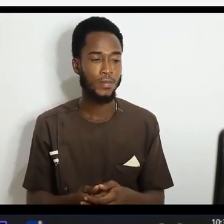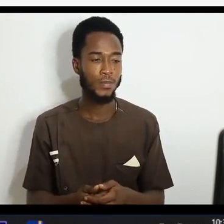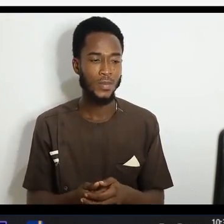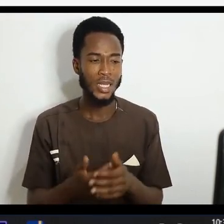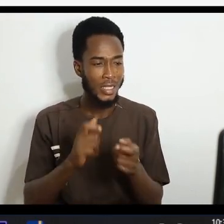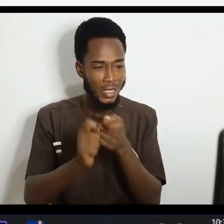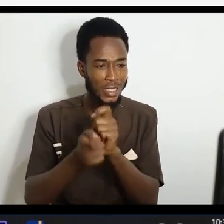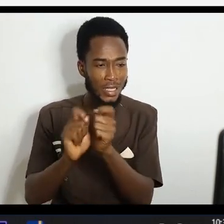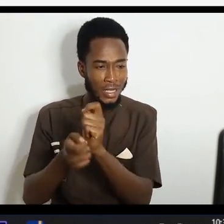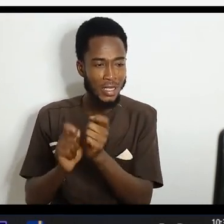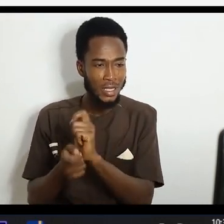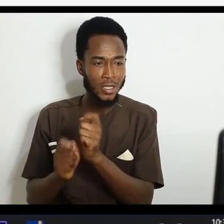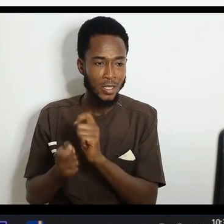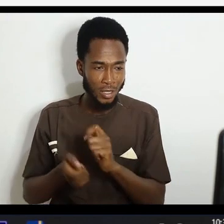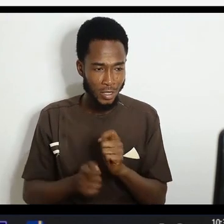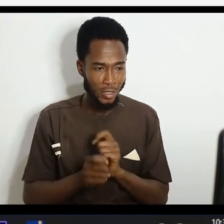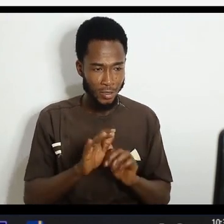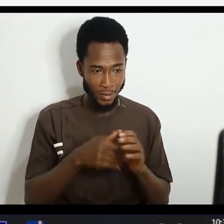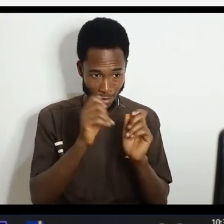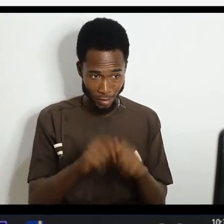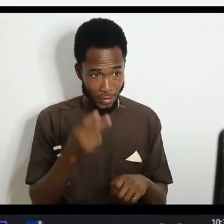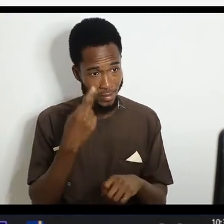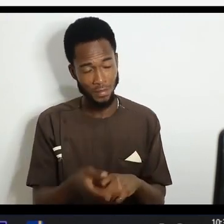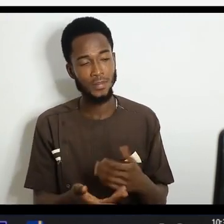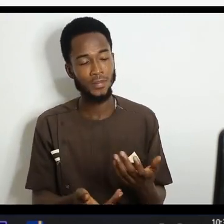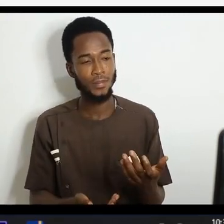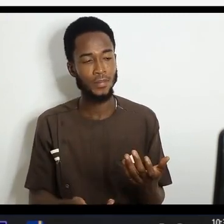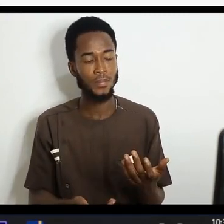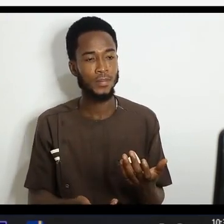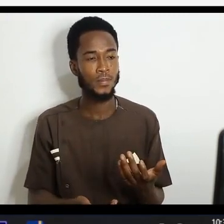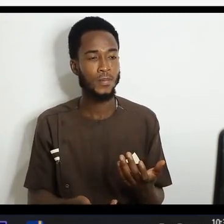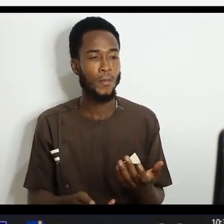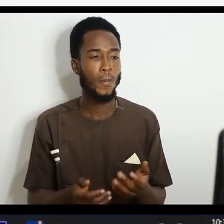can change your picture to. See,